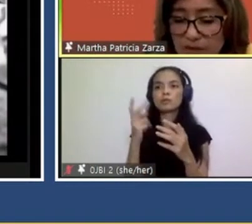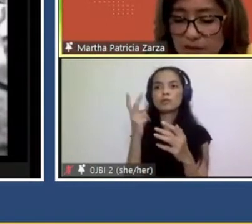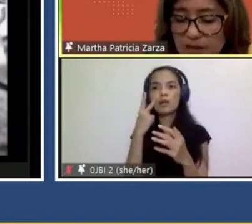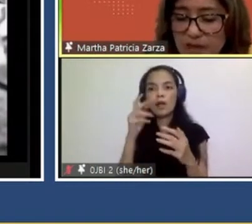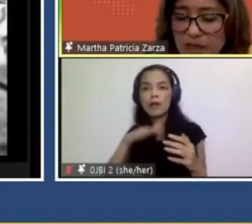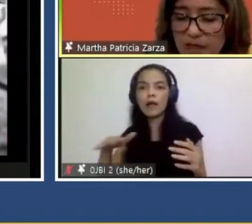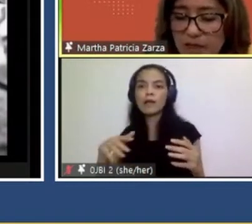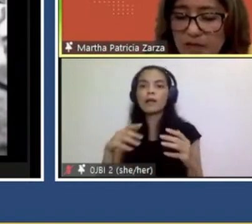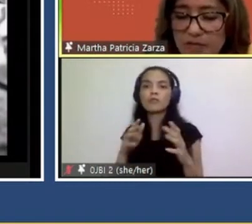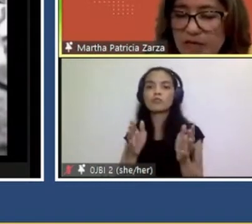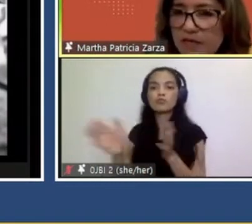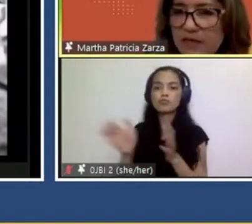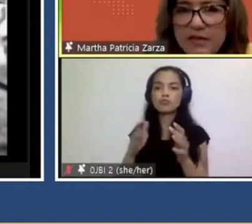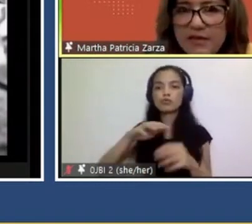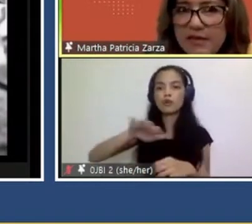family.